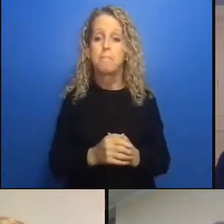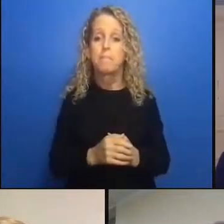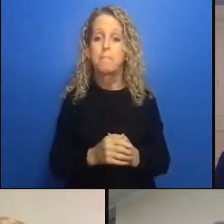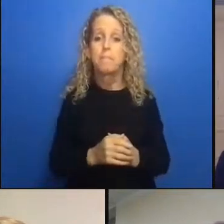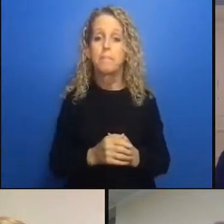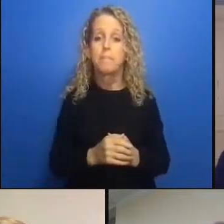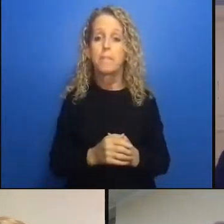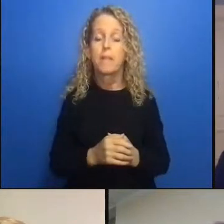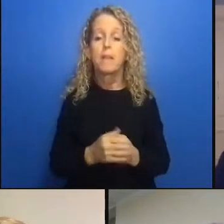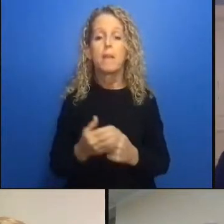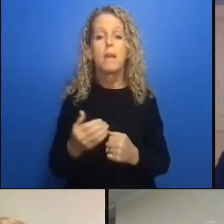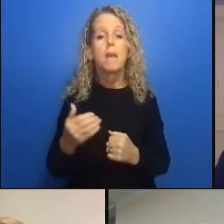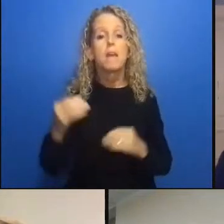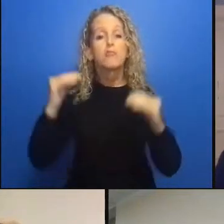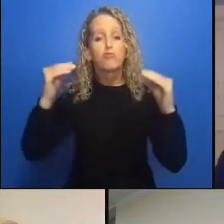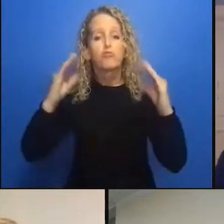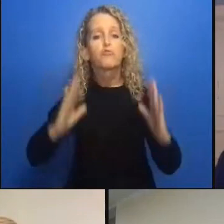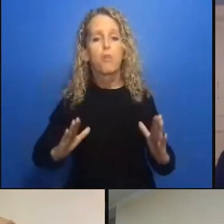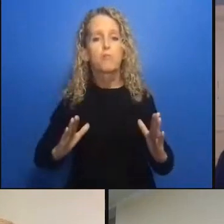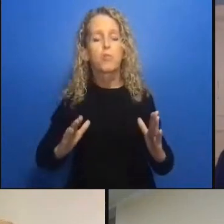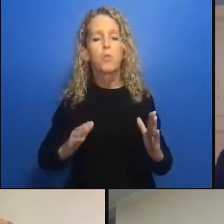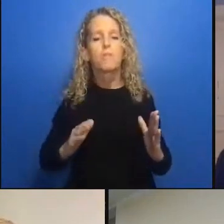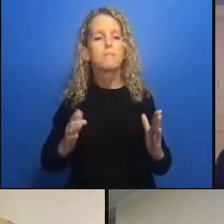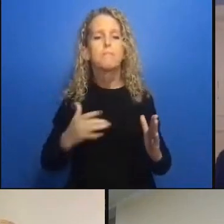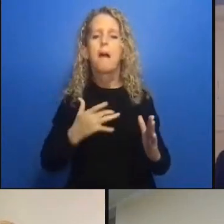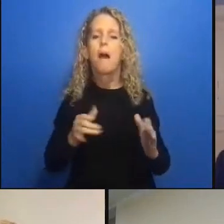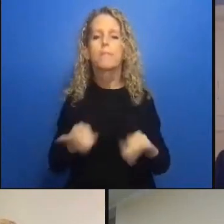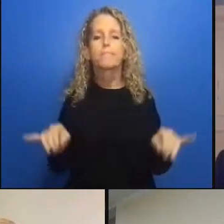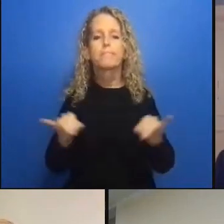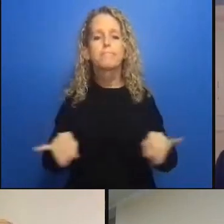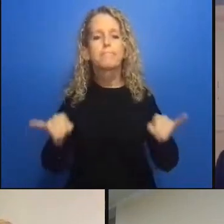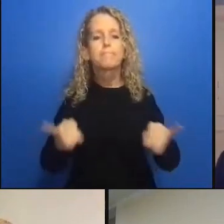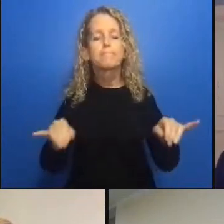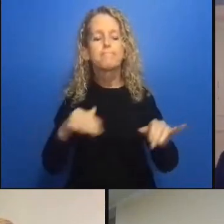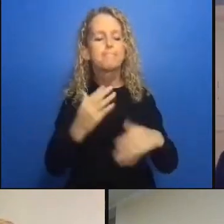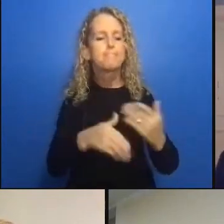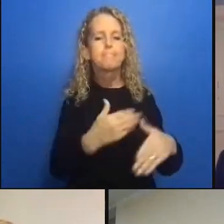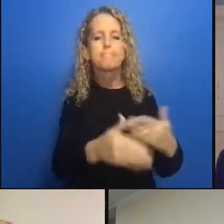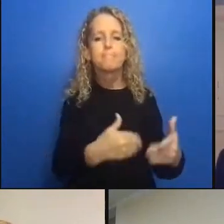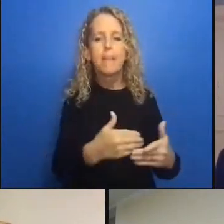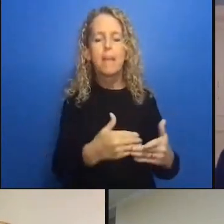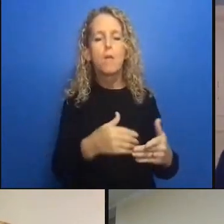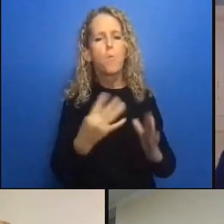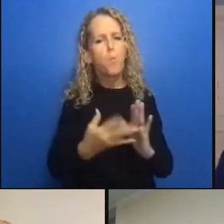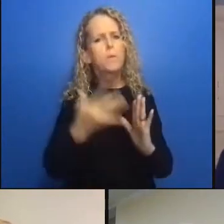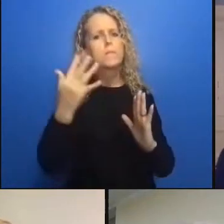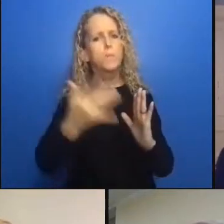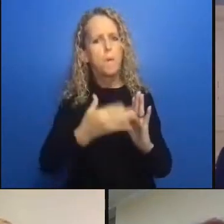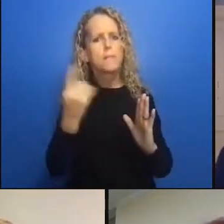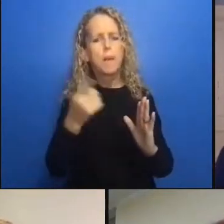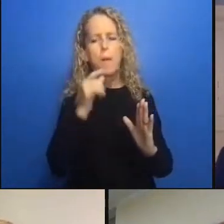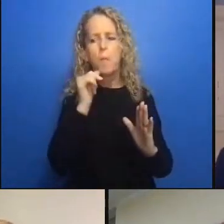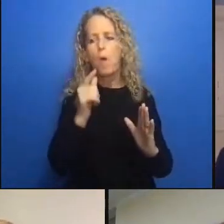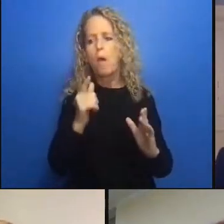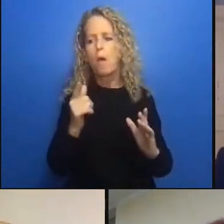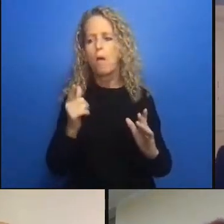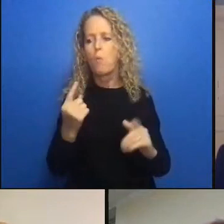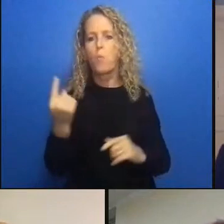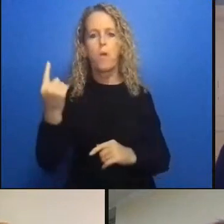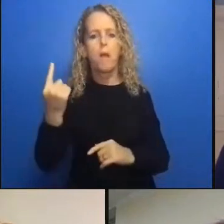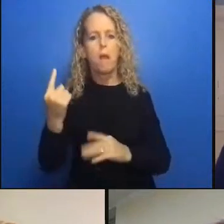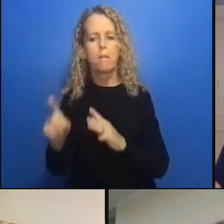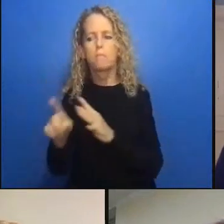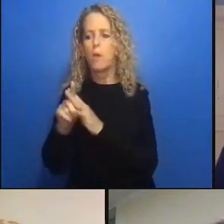a course, but very much by themselves. And what's happened in this moment is these vibrant communities